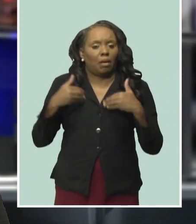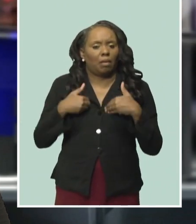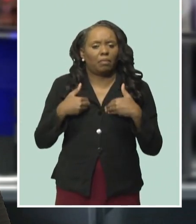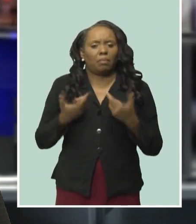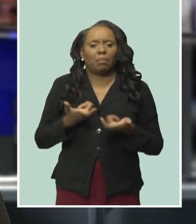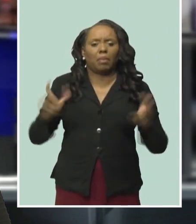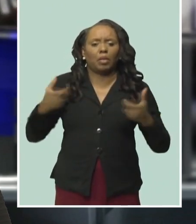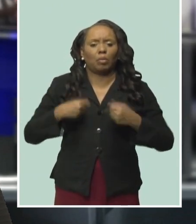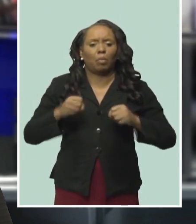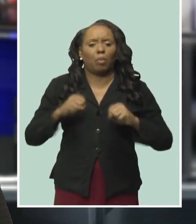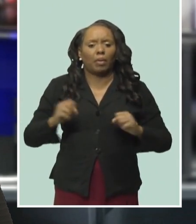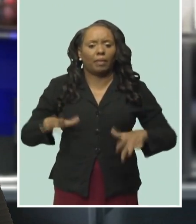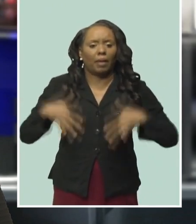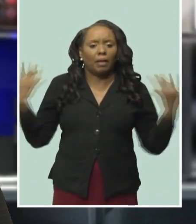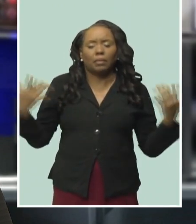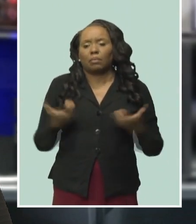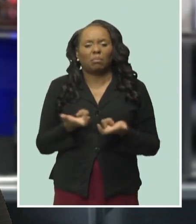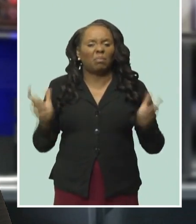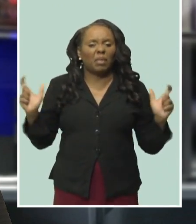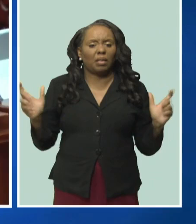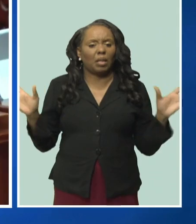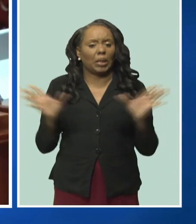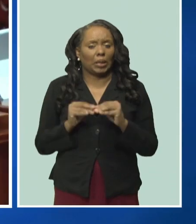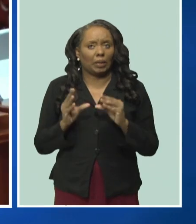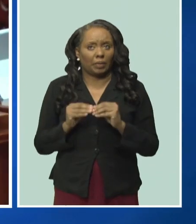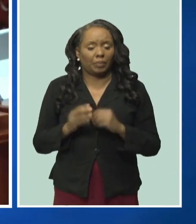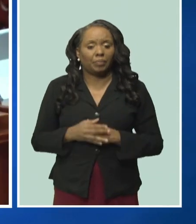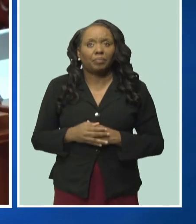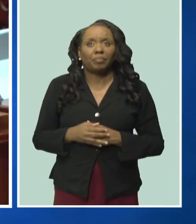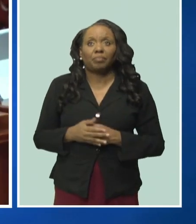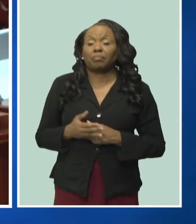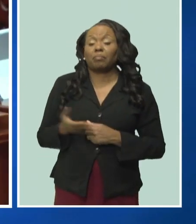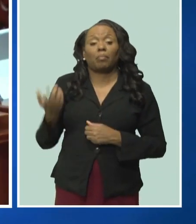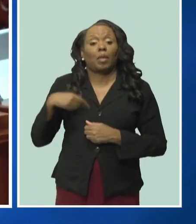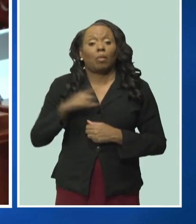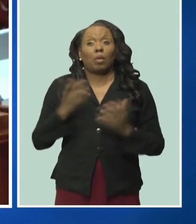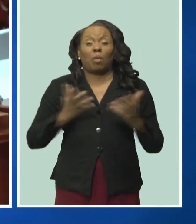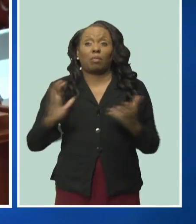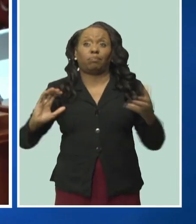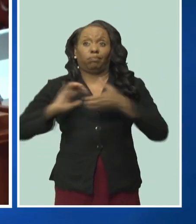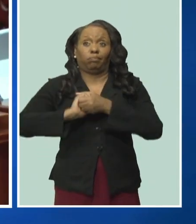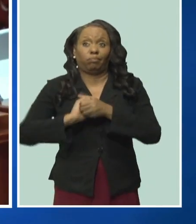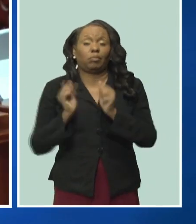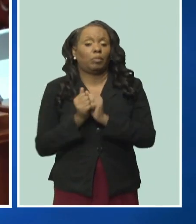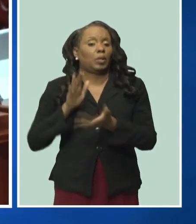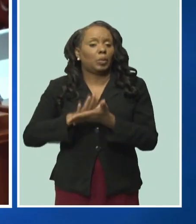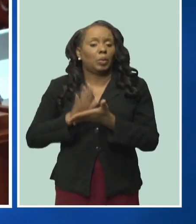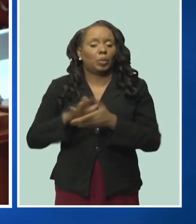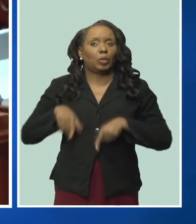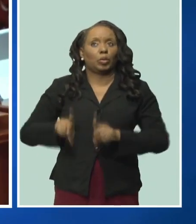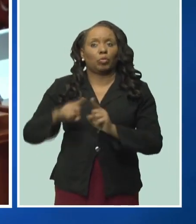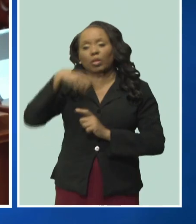major sporting events and conferences. We are creating partnerships with schools through the summer